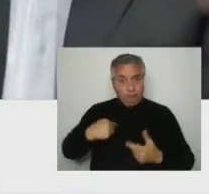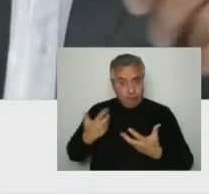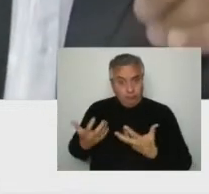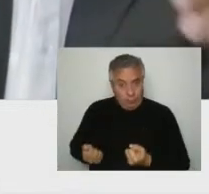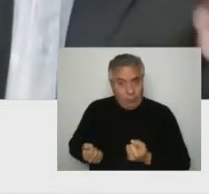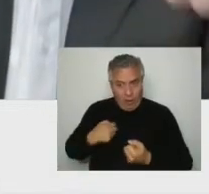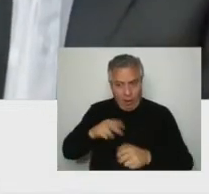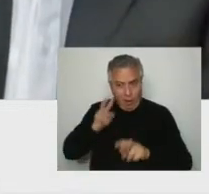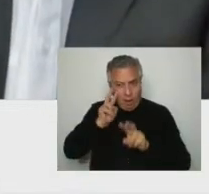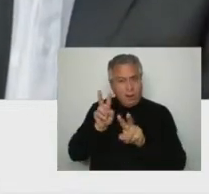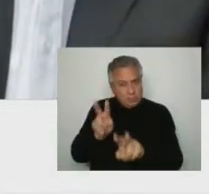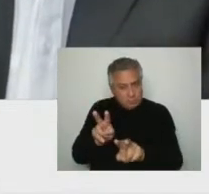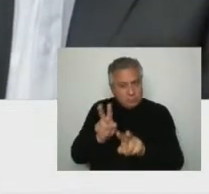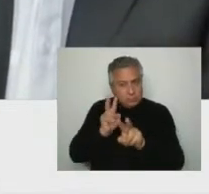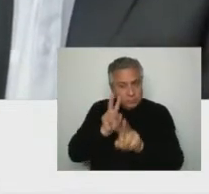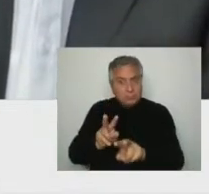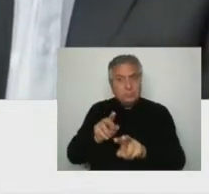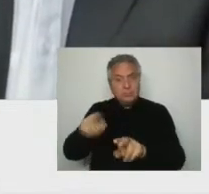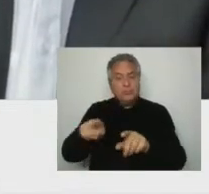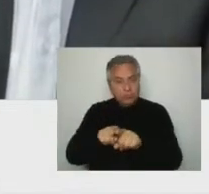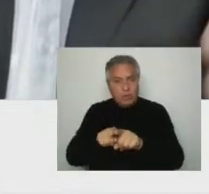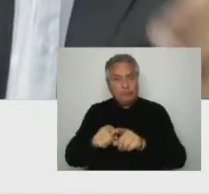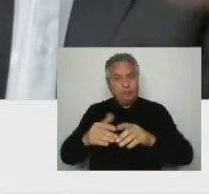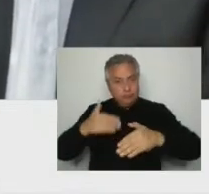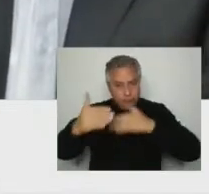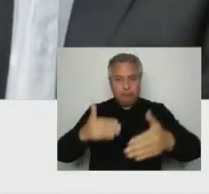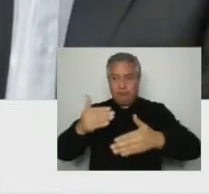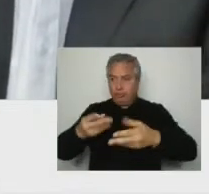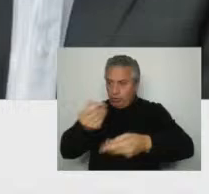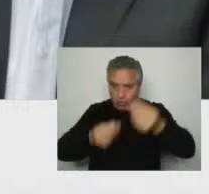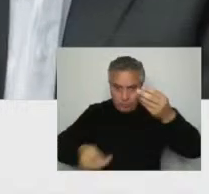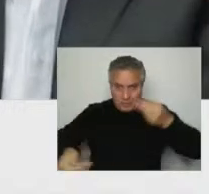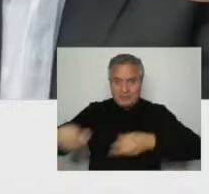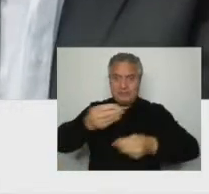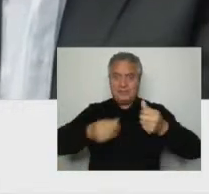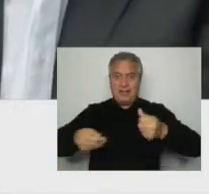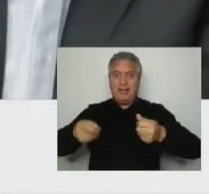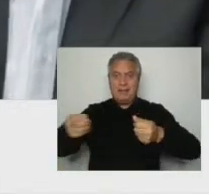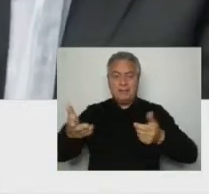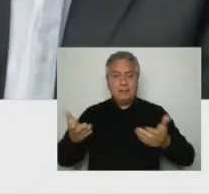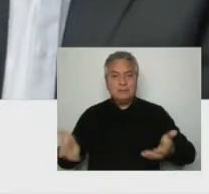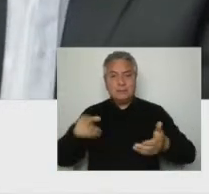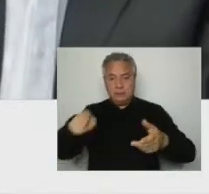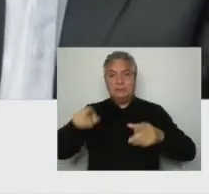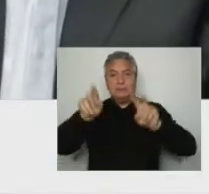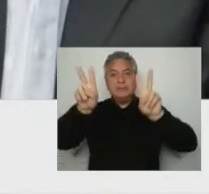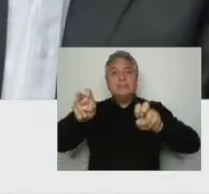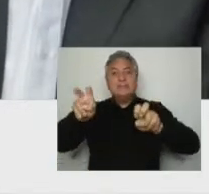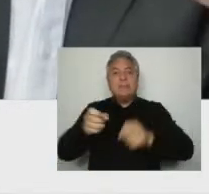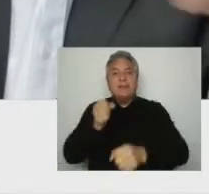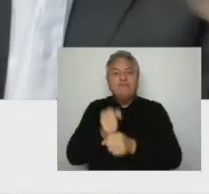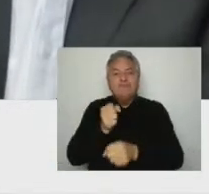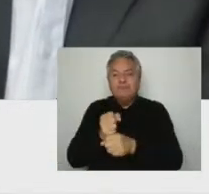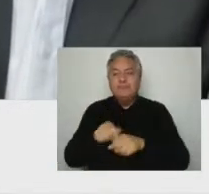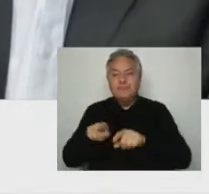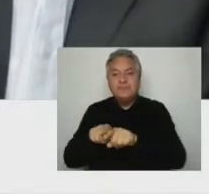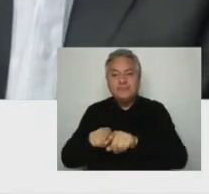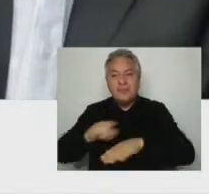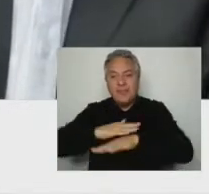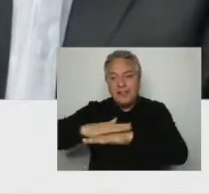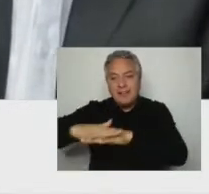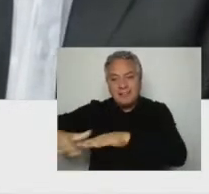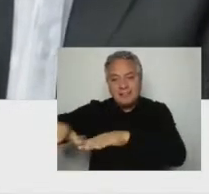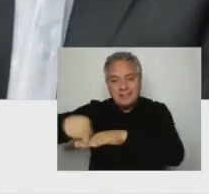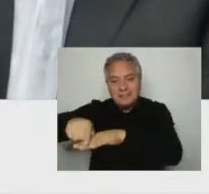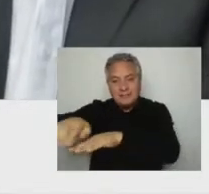We have identified, as I mentioned, the different sectors. You can see